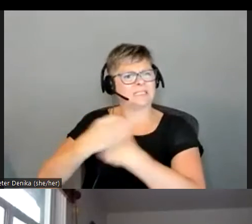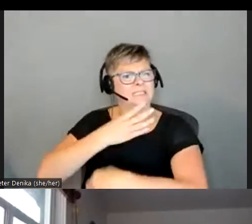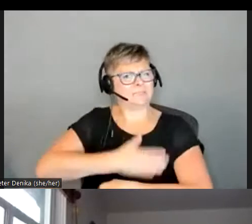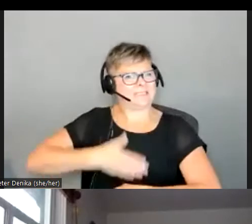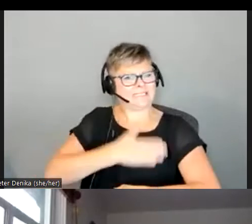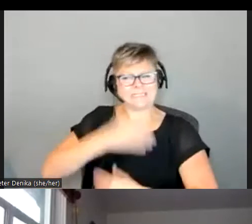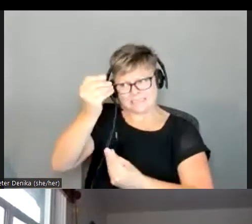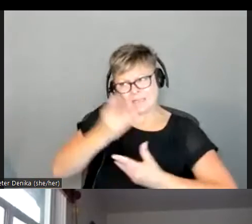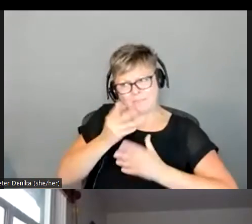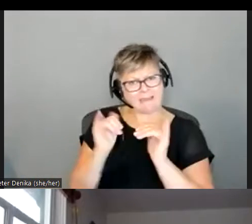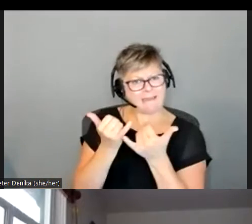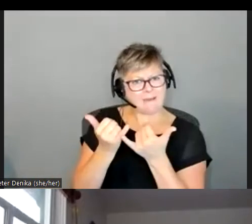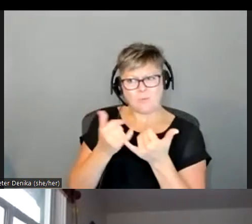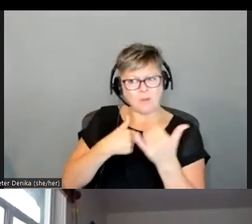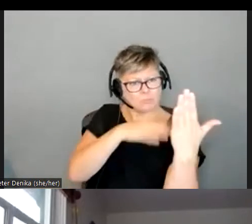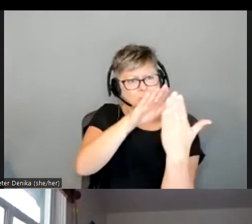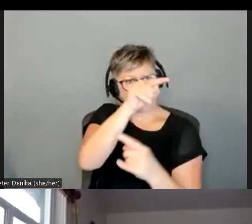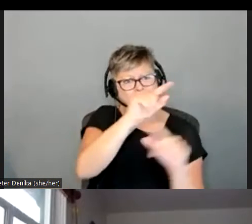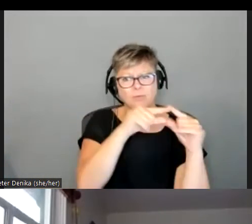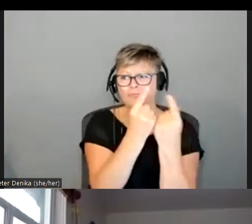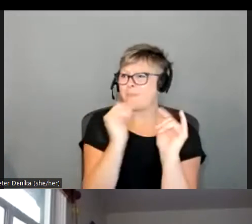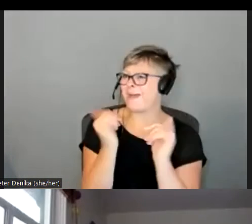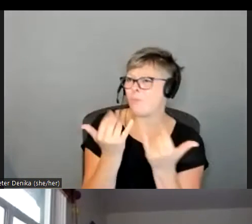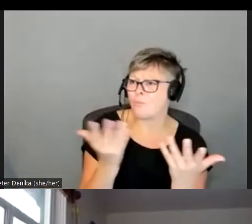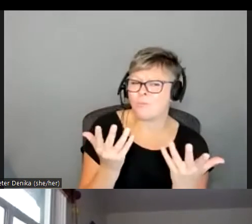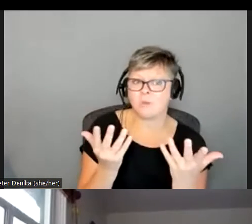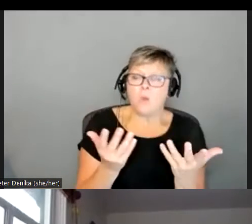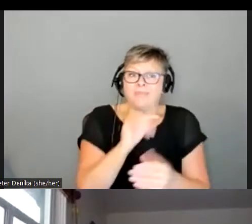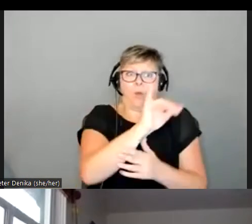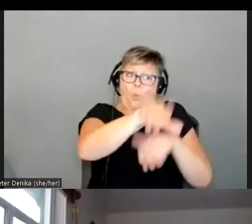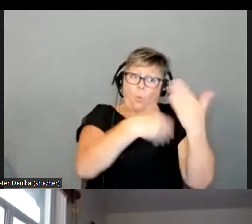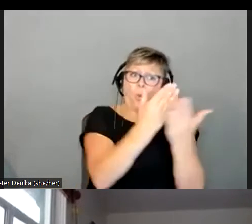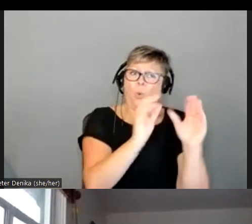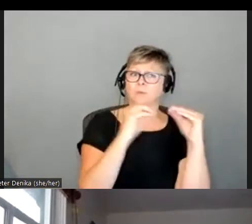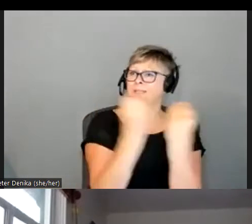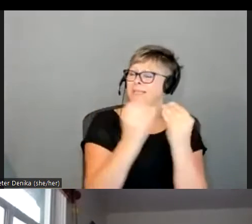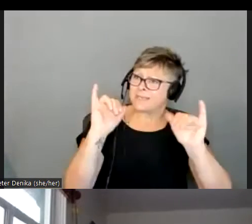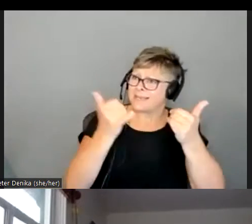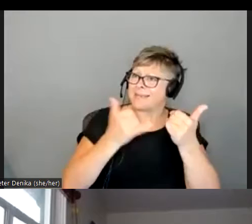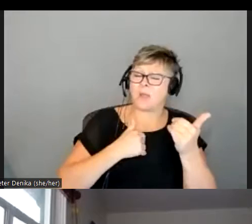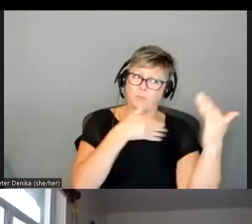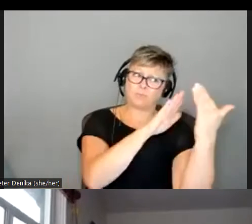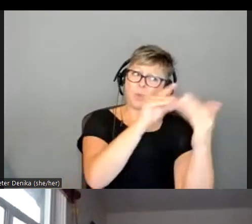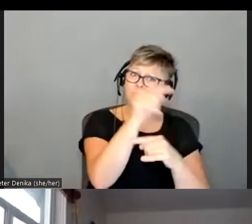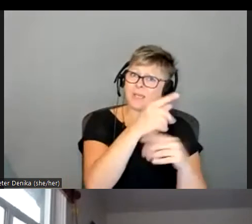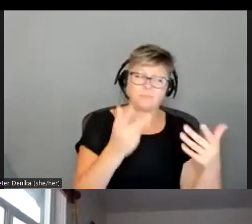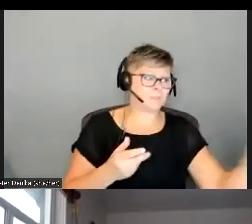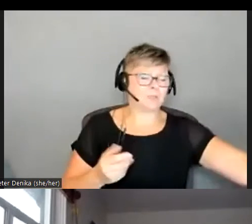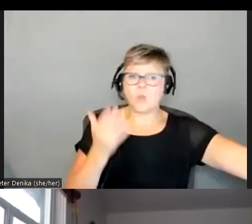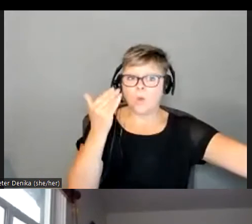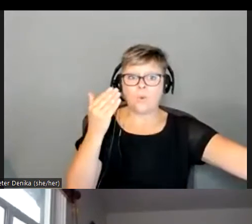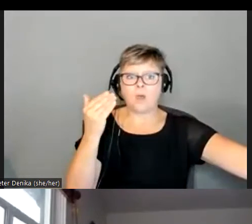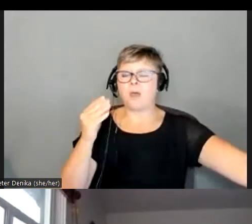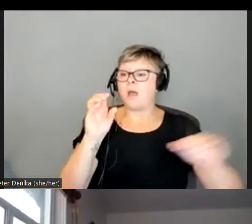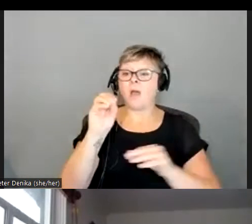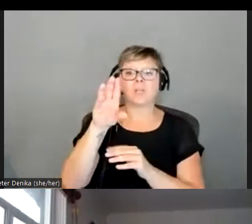group. In fact, the entire organization, because on October the 3rd,